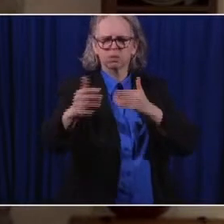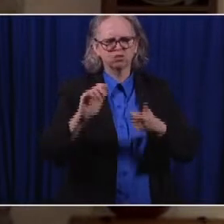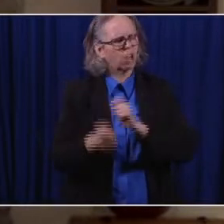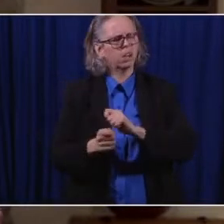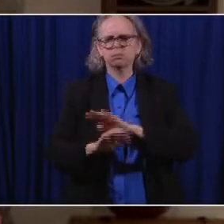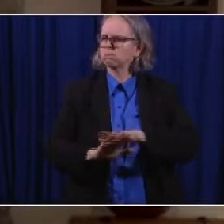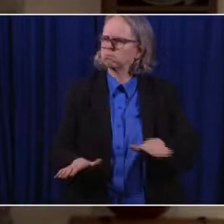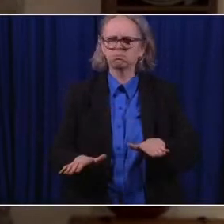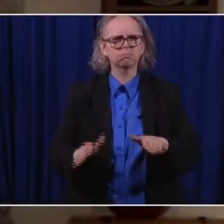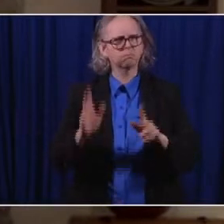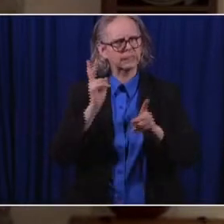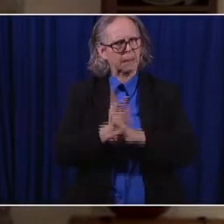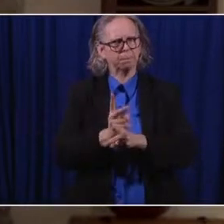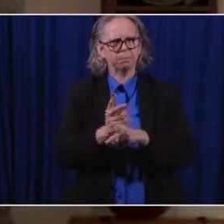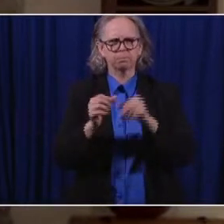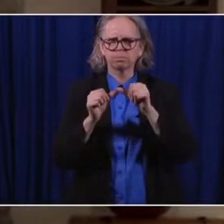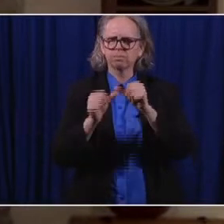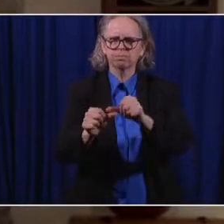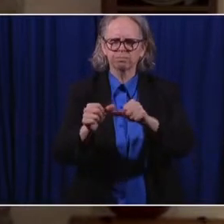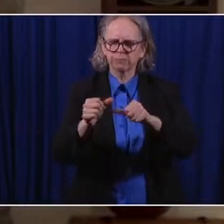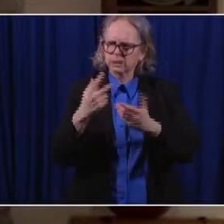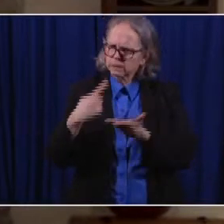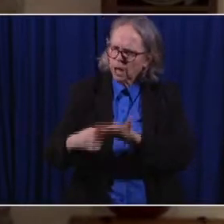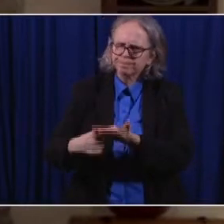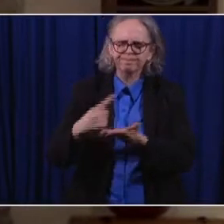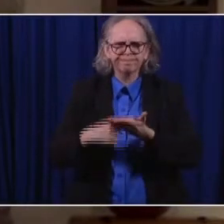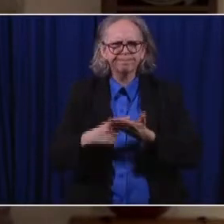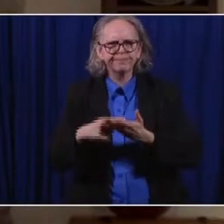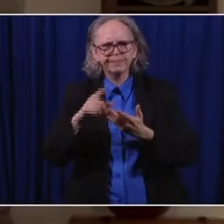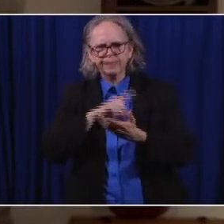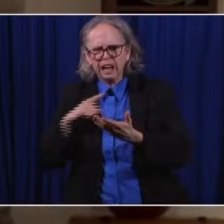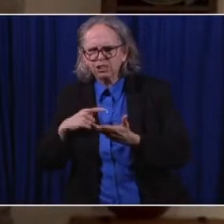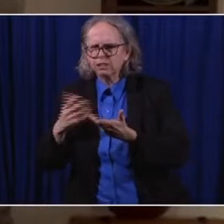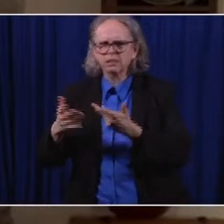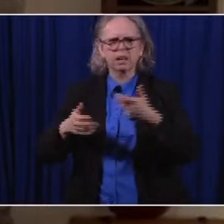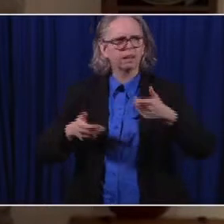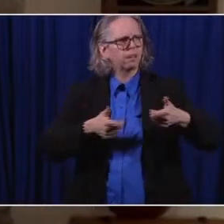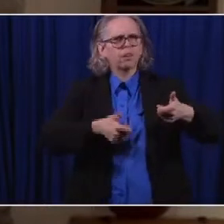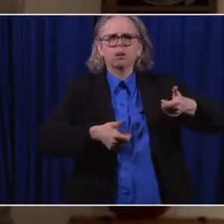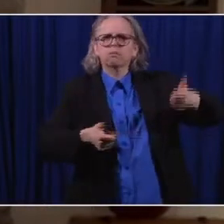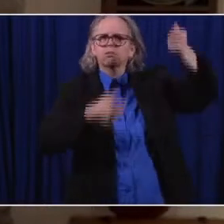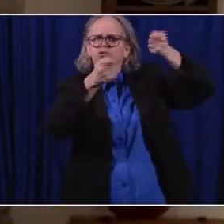run those dollars through the controlling board and get them out and to fight this virus.